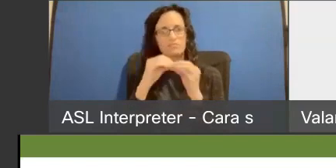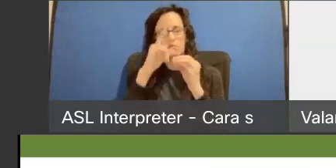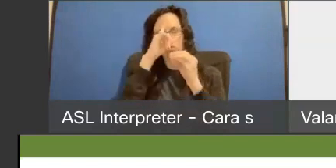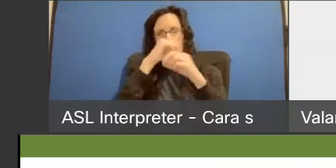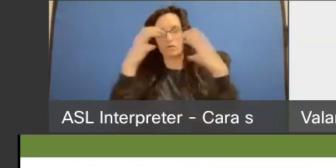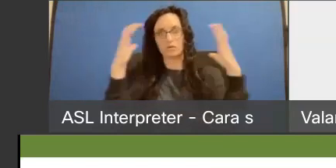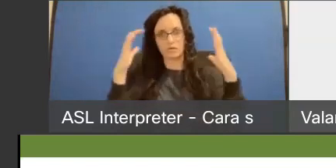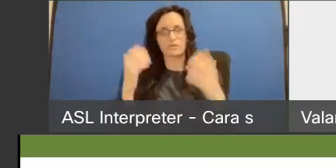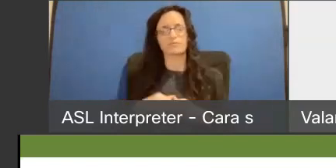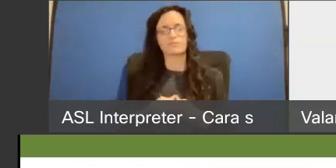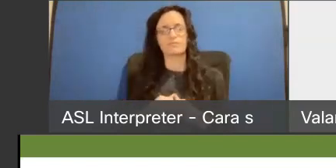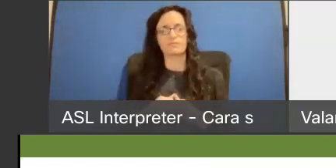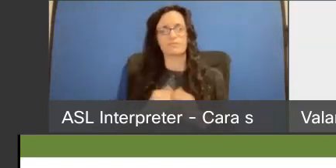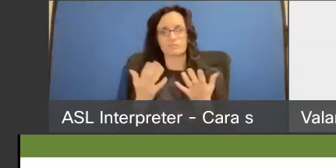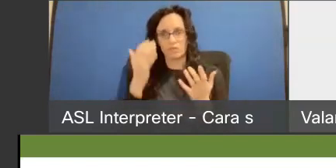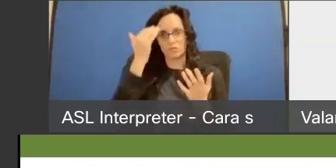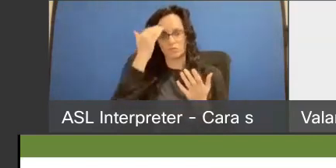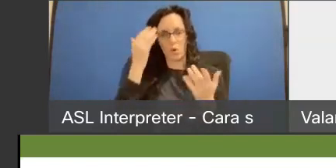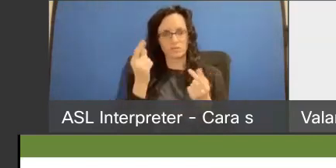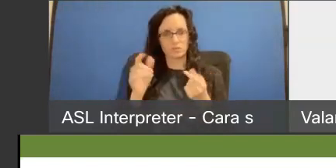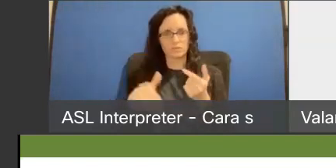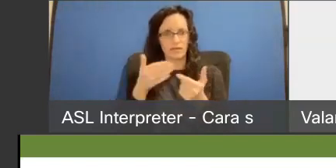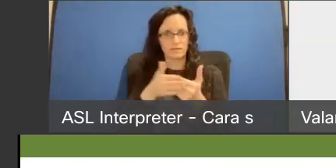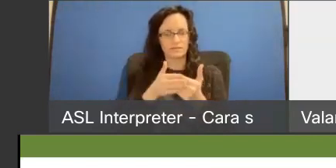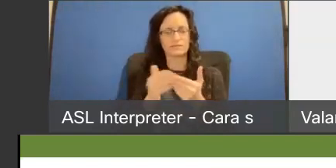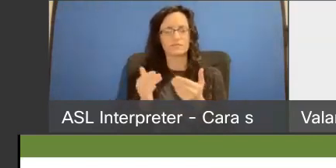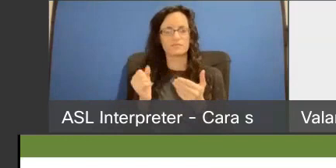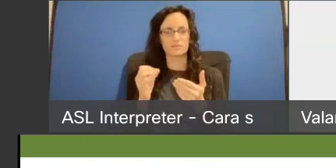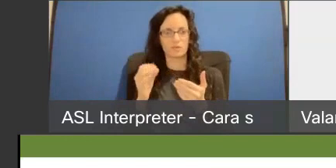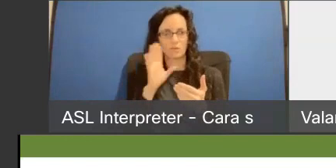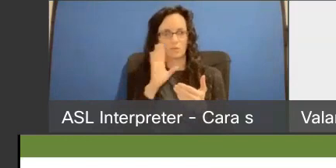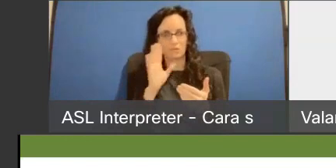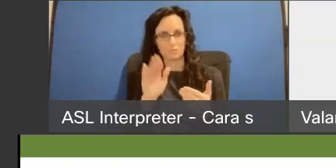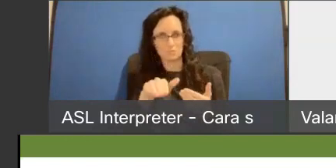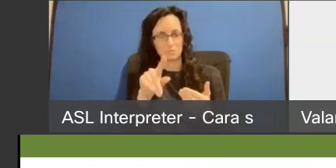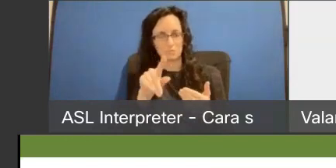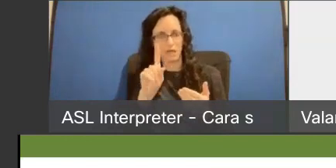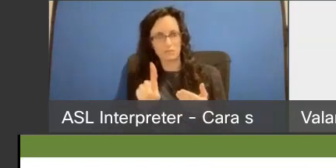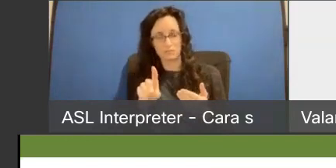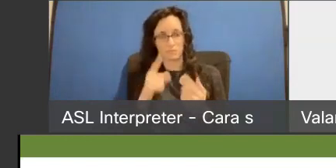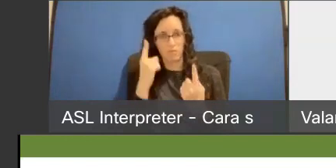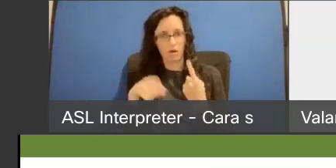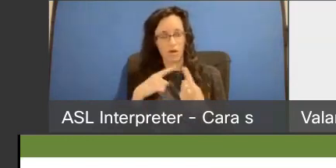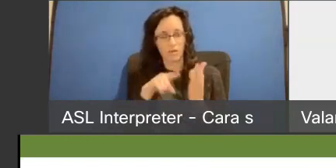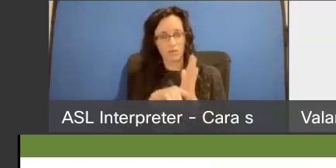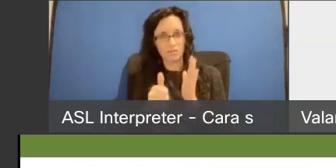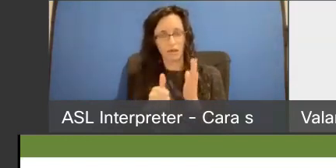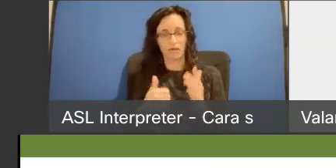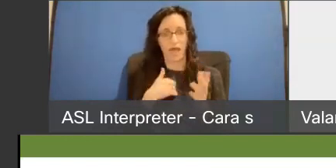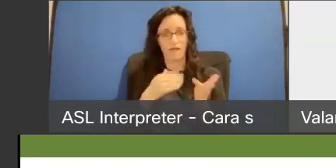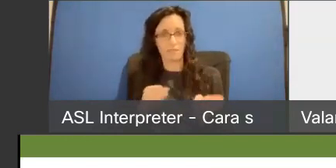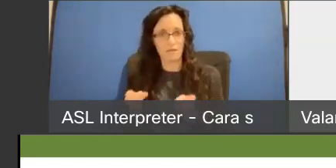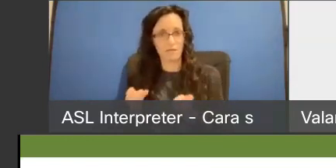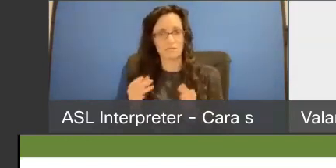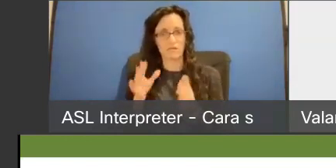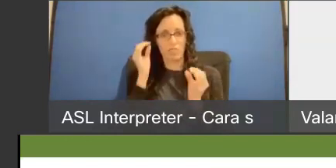right? So we want to find out, have they thought about suicide? Have they got a plan in mind? Have they actually thought about how they would